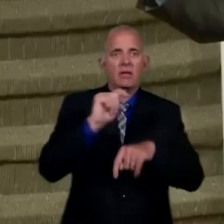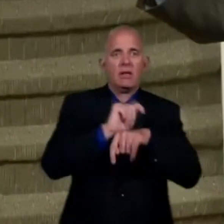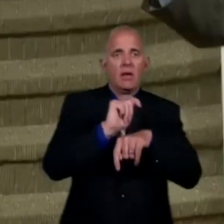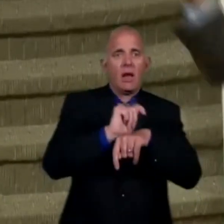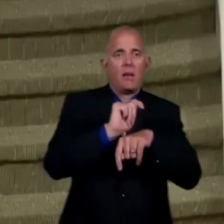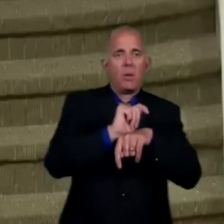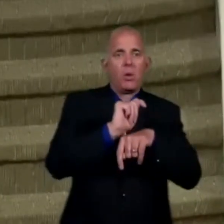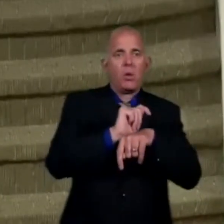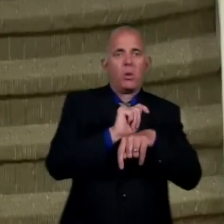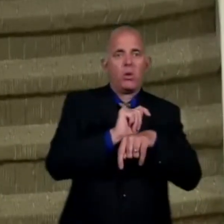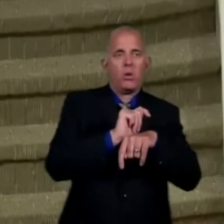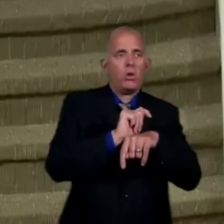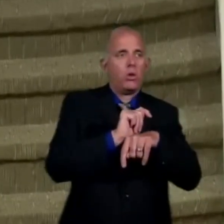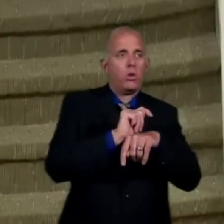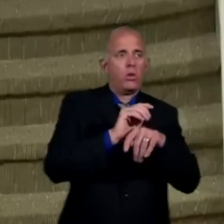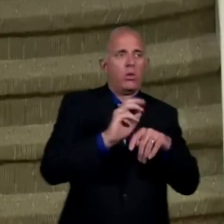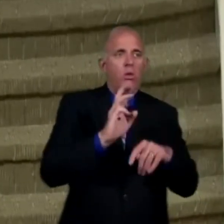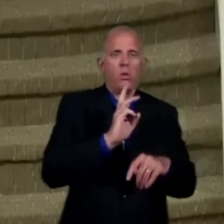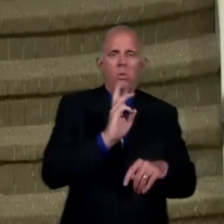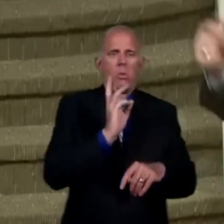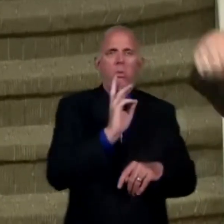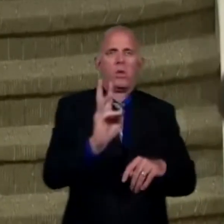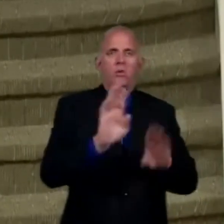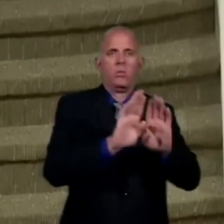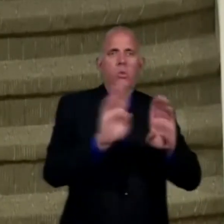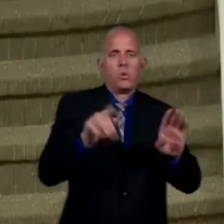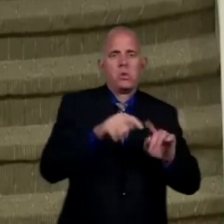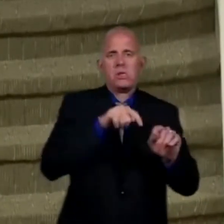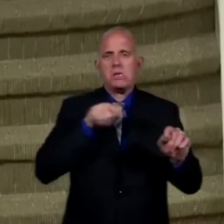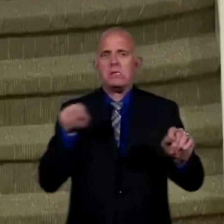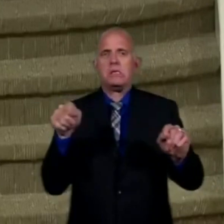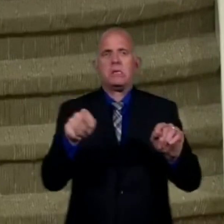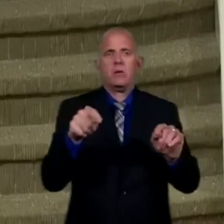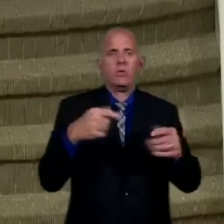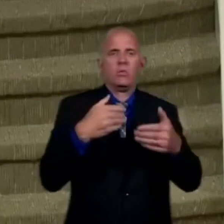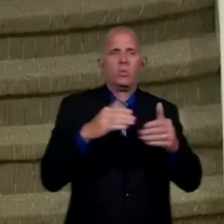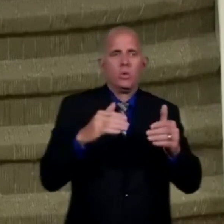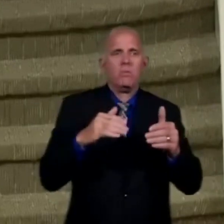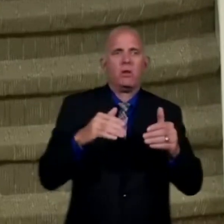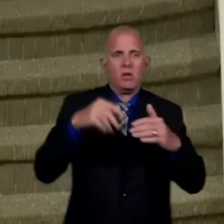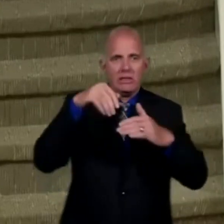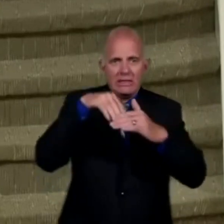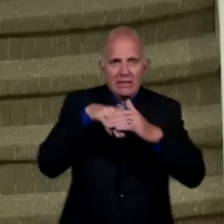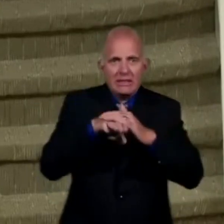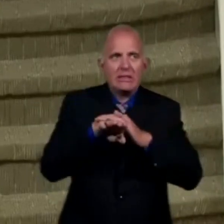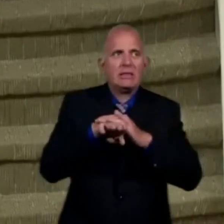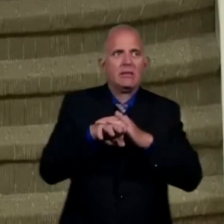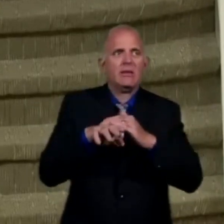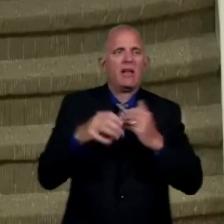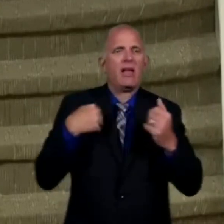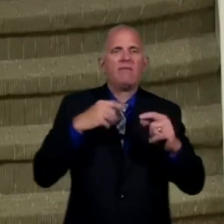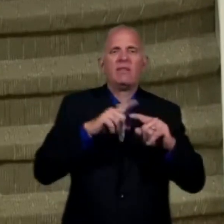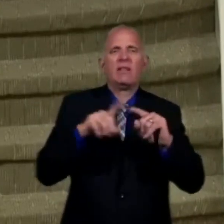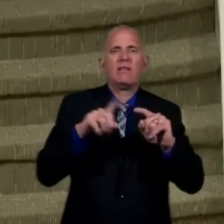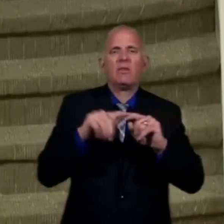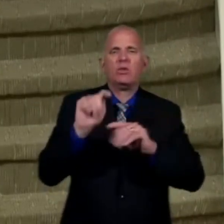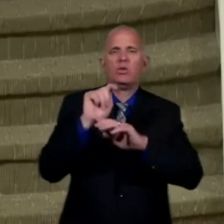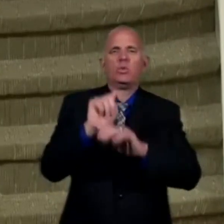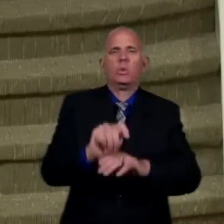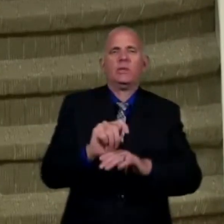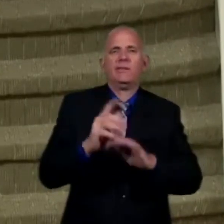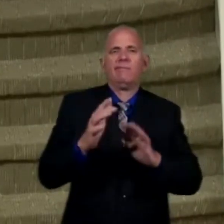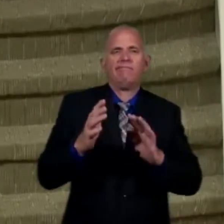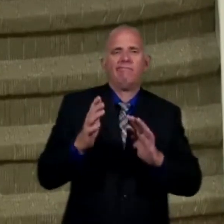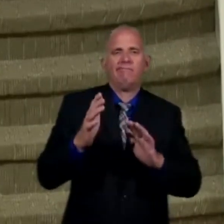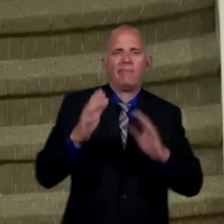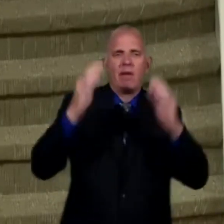the Temple Mount is the Western Wall, and there's a room over there, and people will come in. They go through all kinds of rituals. They've got things on their